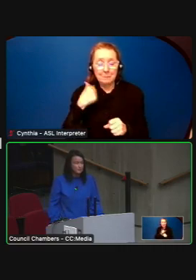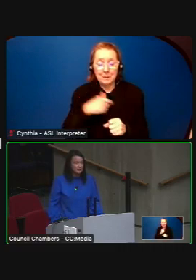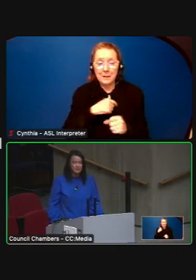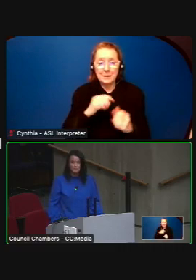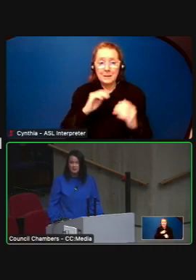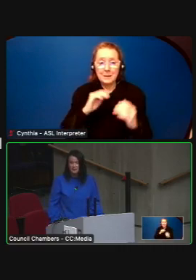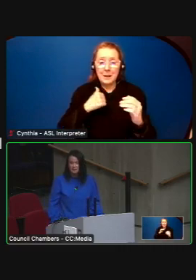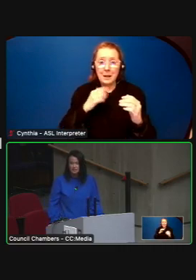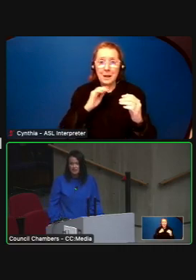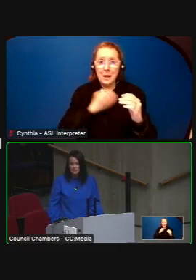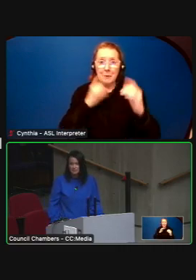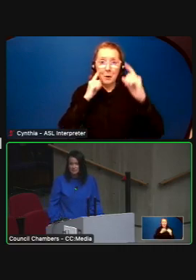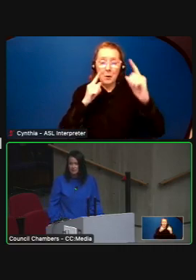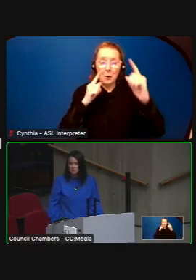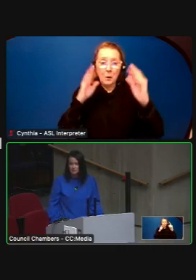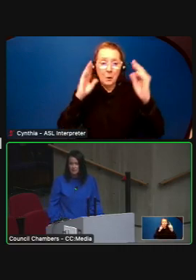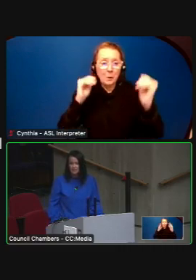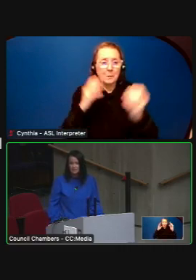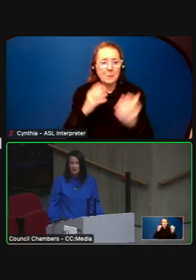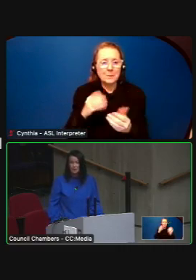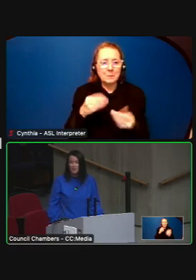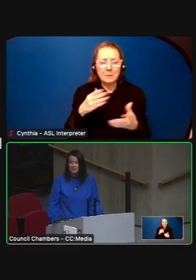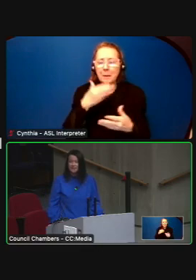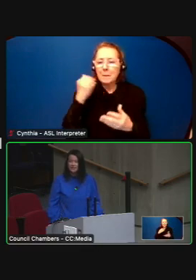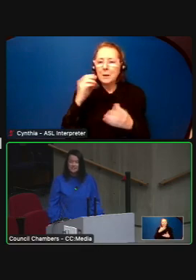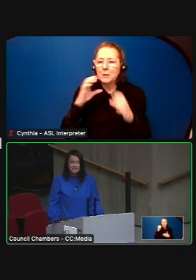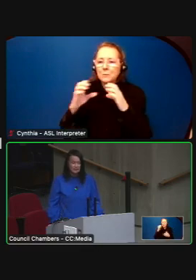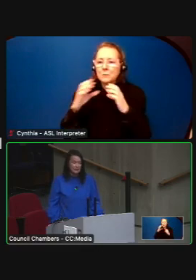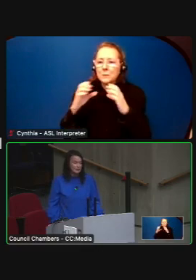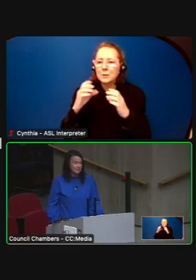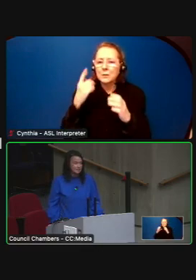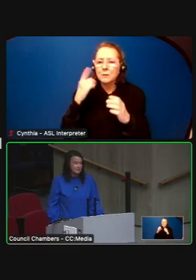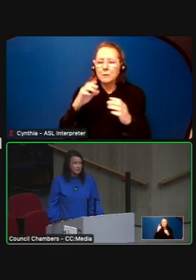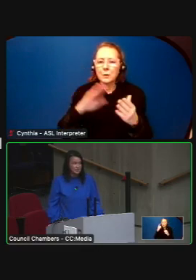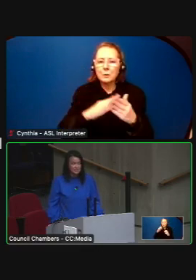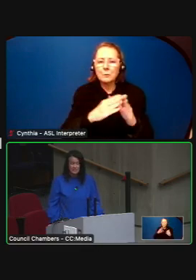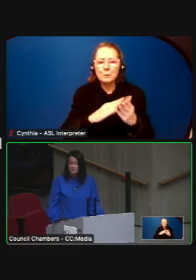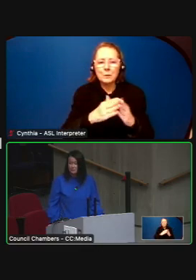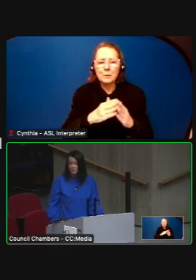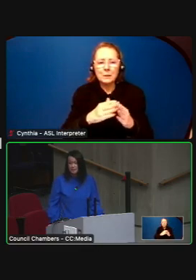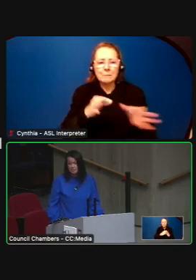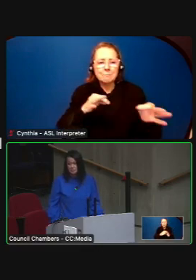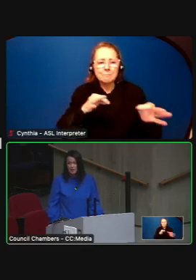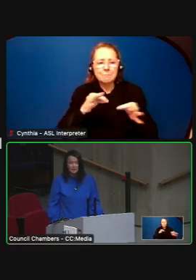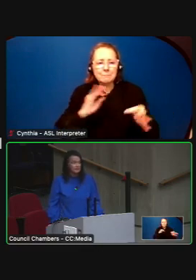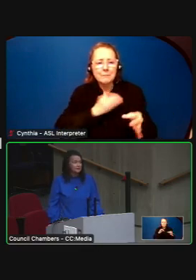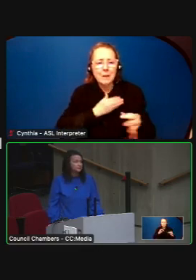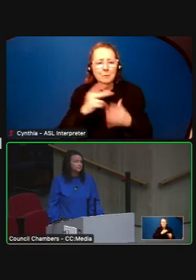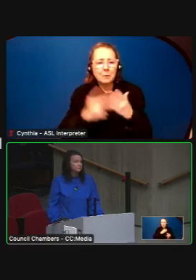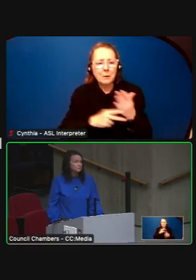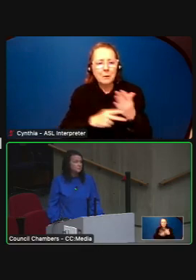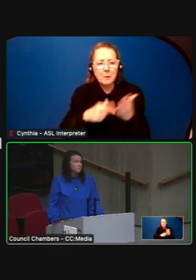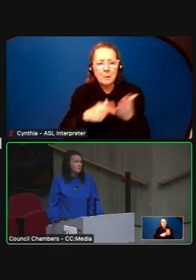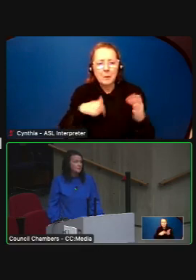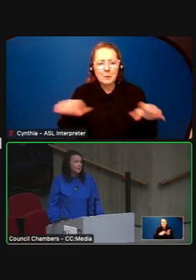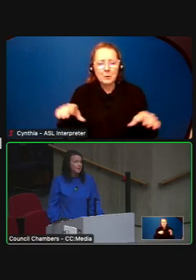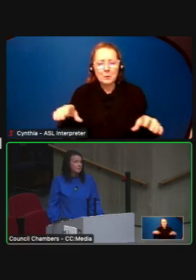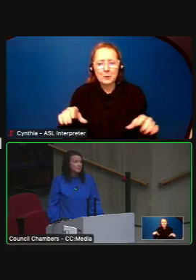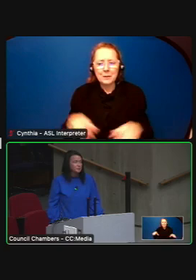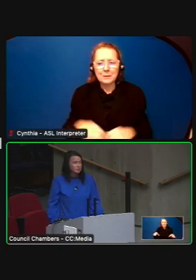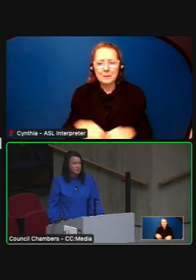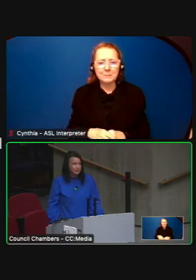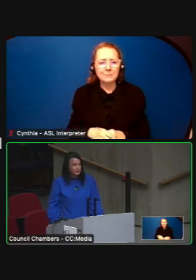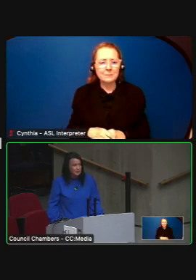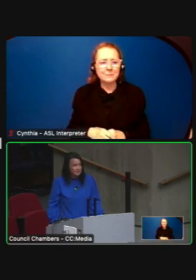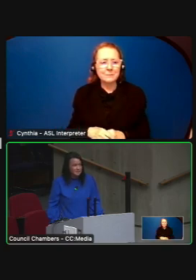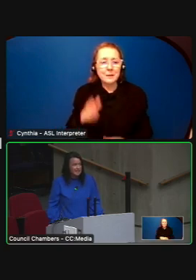provide better communication out into the community about what Salem Housing Authority is and what we do out here.